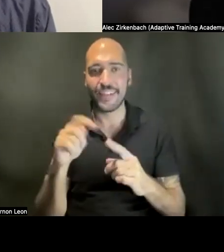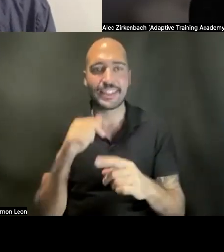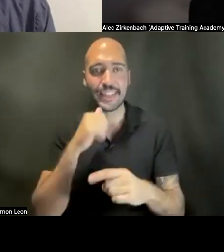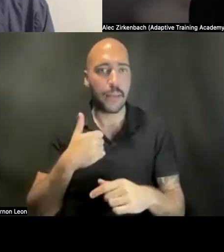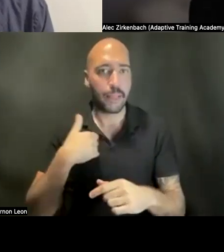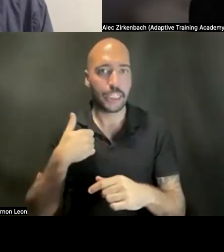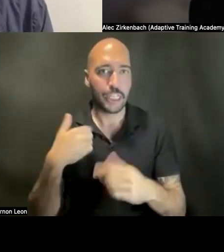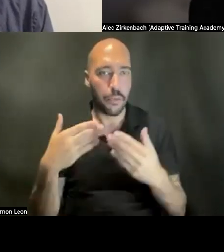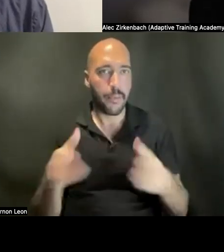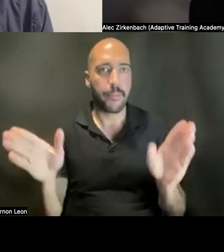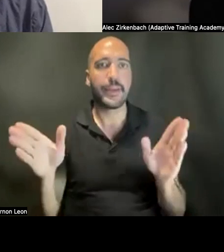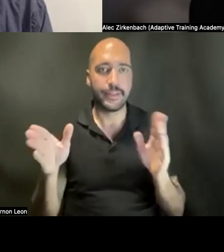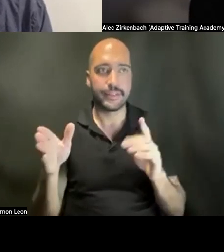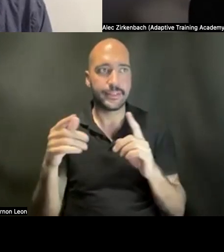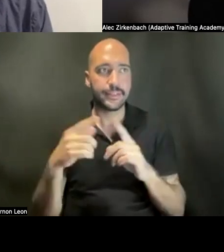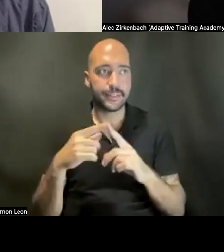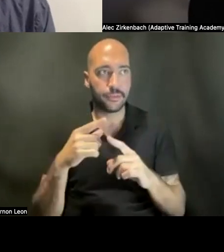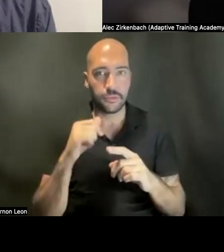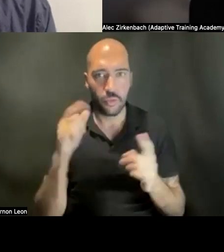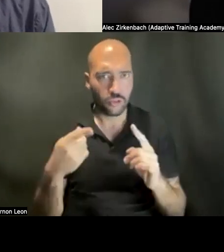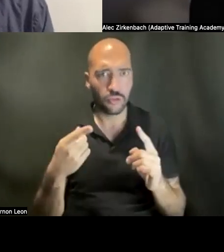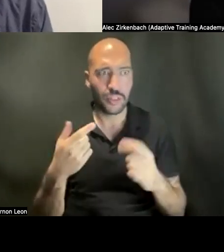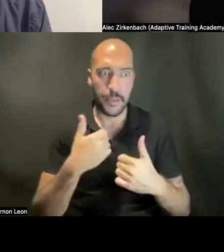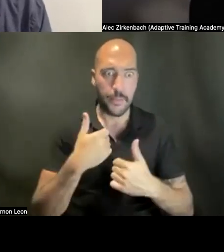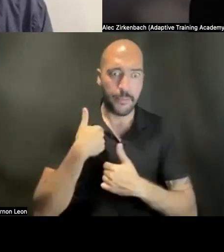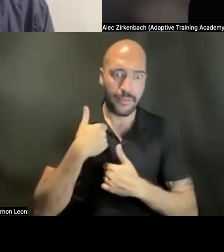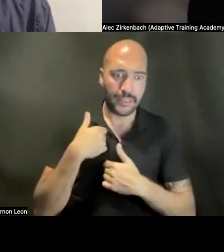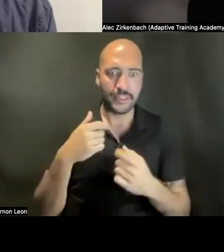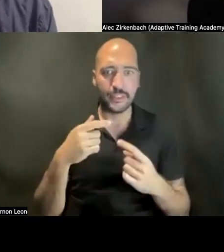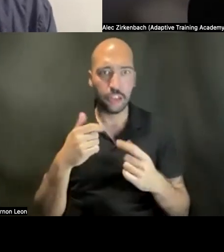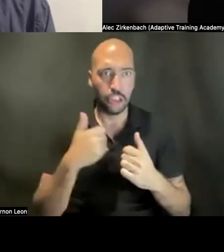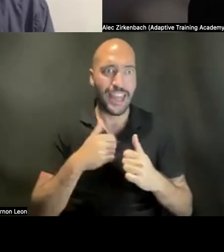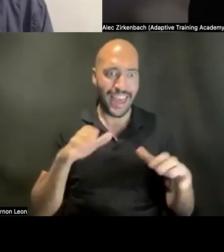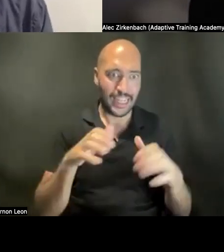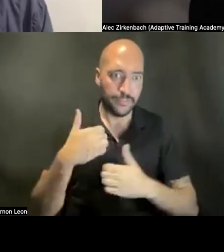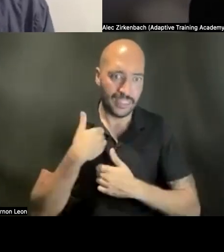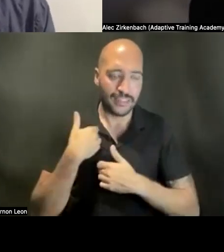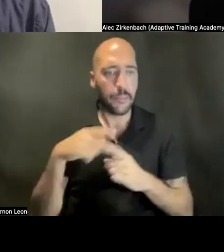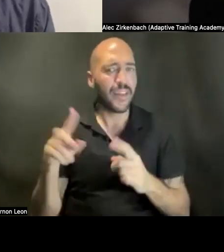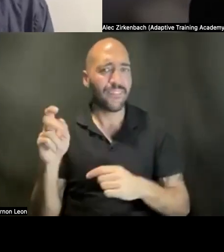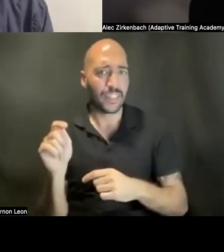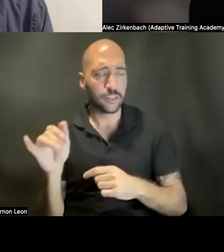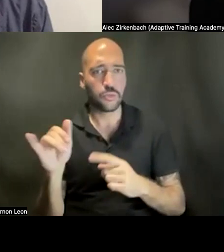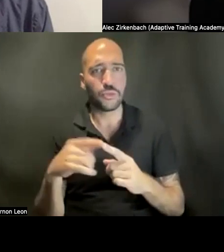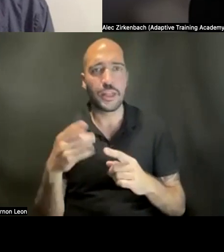about the issues that are relevant to not only service members, but veterans, and begin to consume that